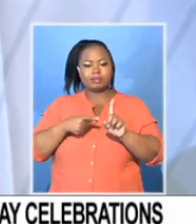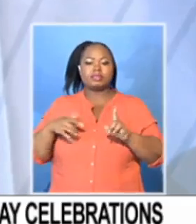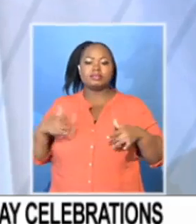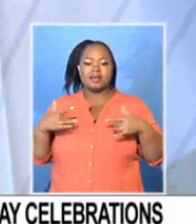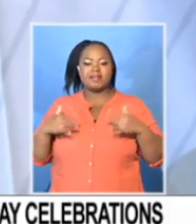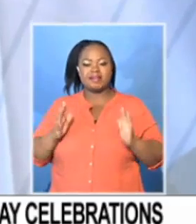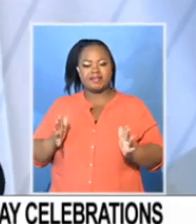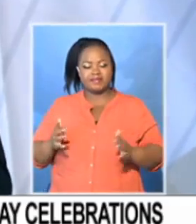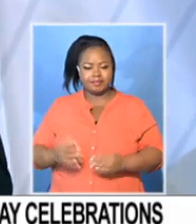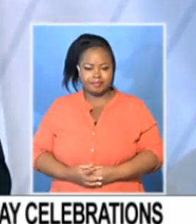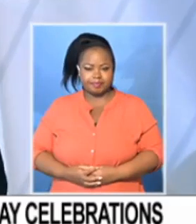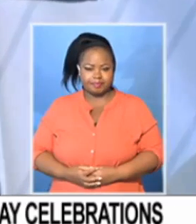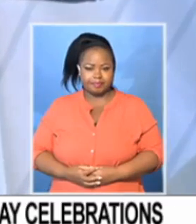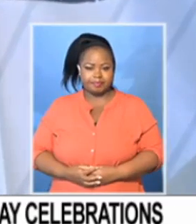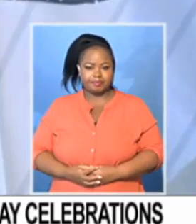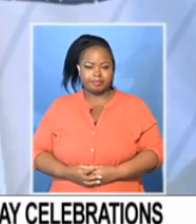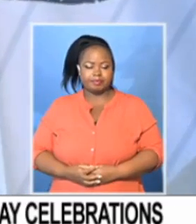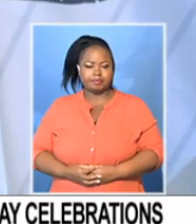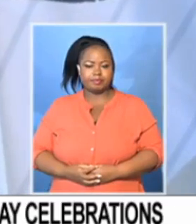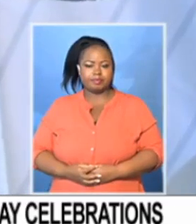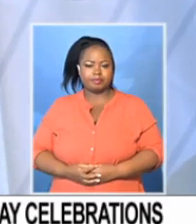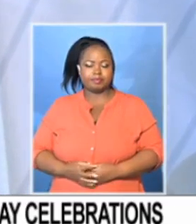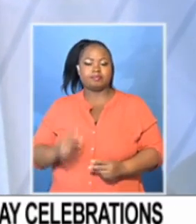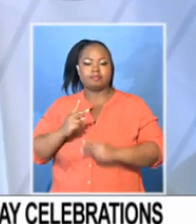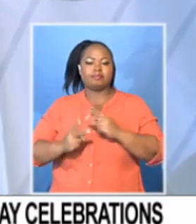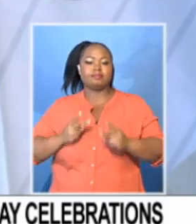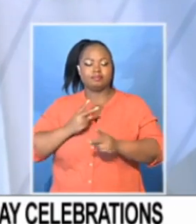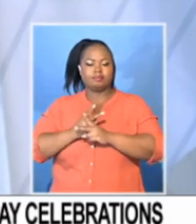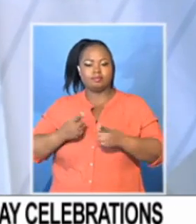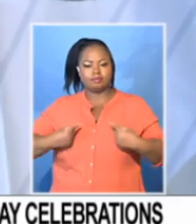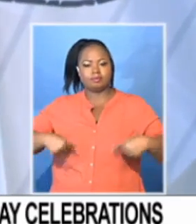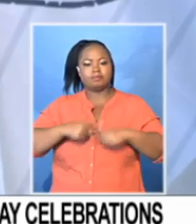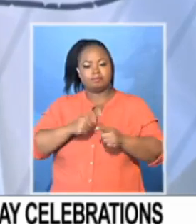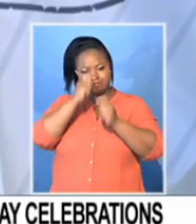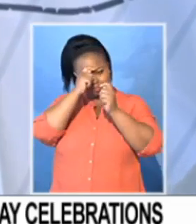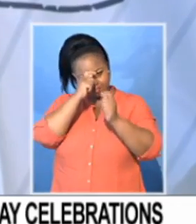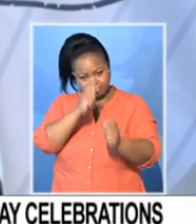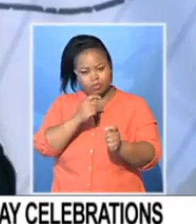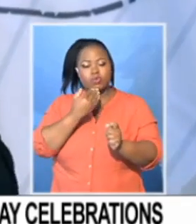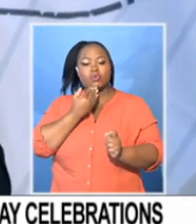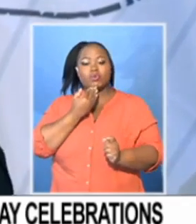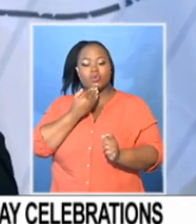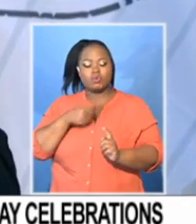On this occasion, we also pay tribute to Mama Victoria